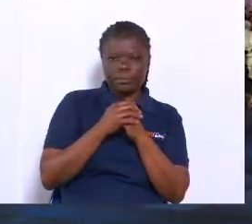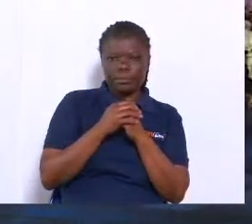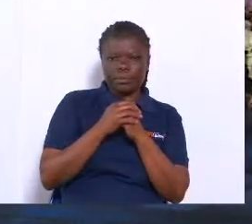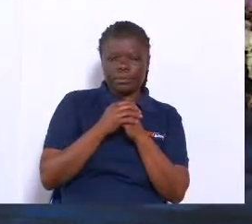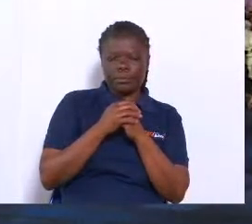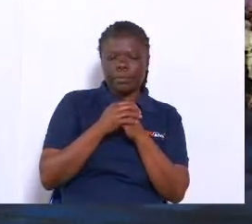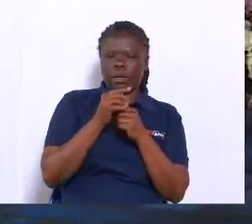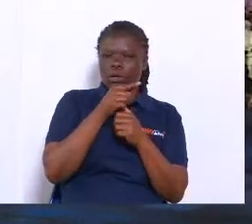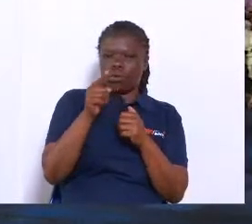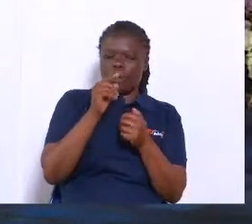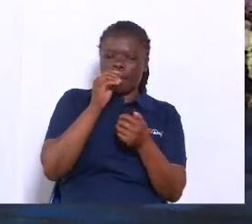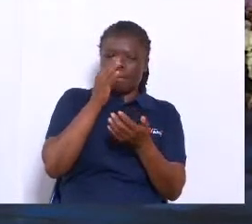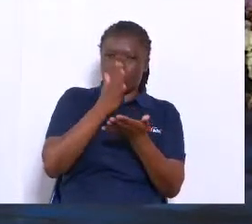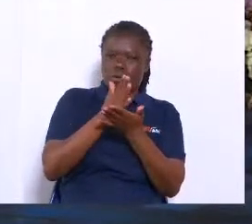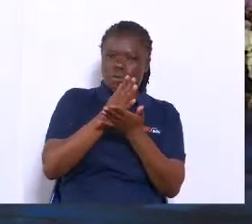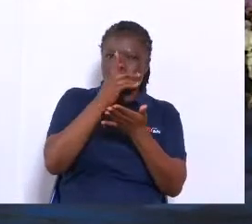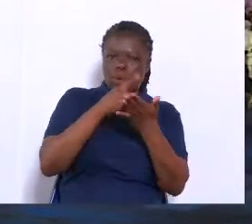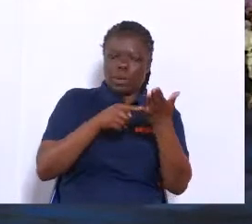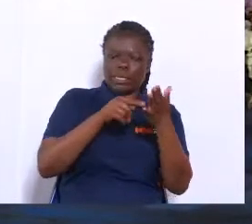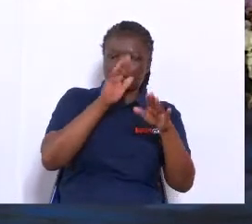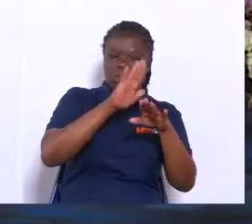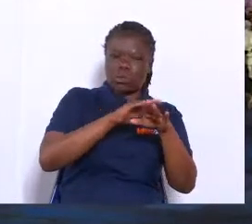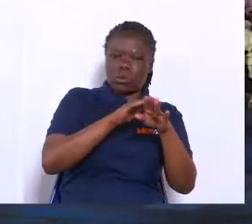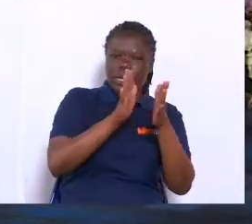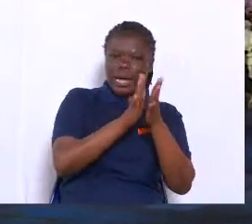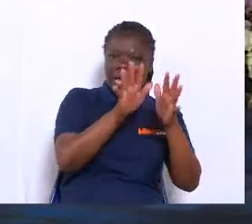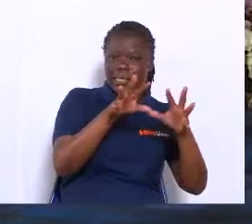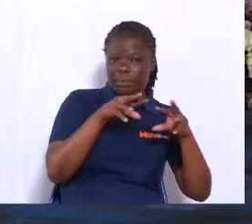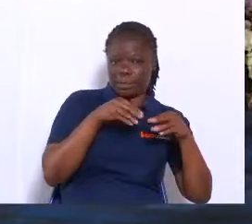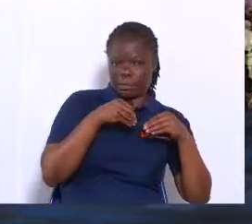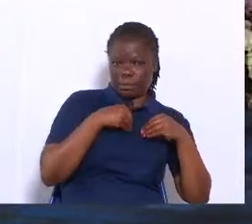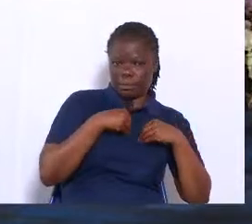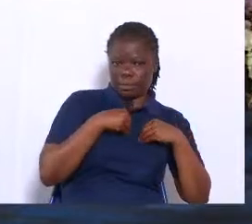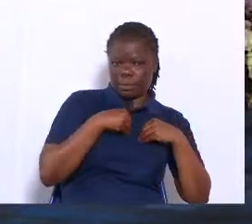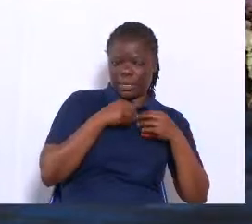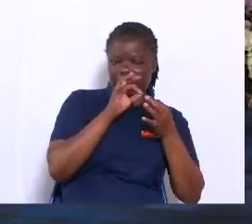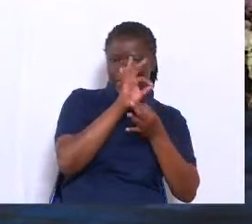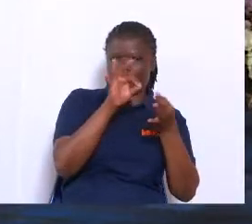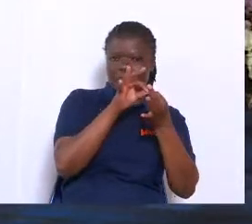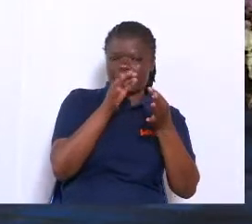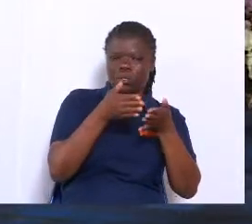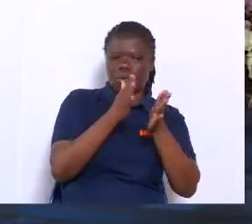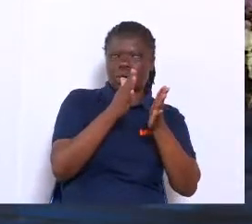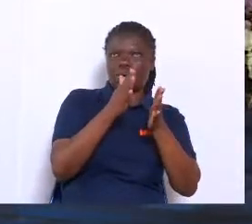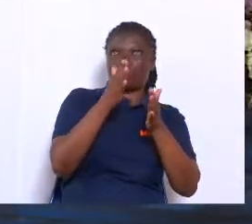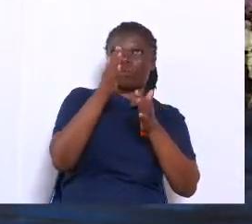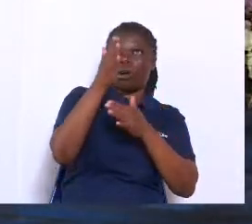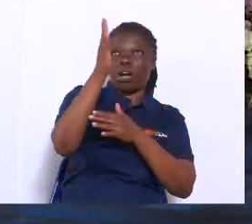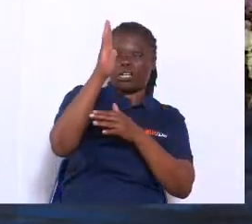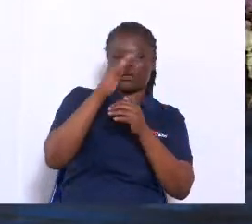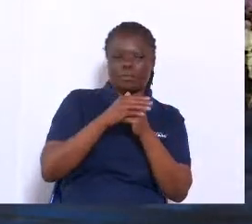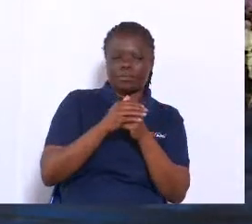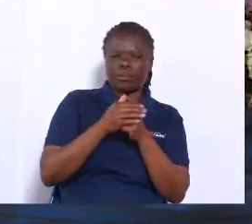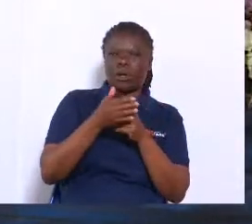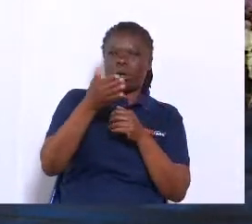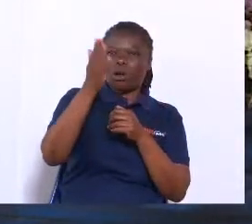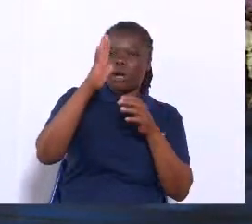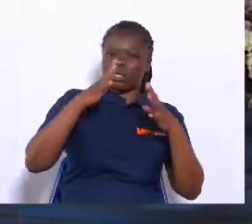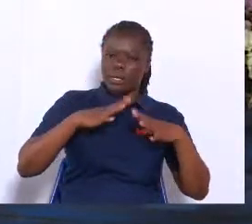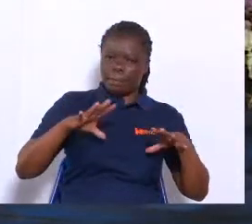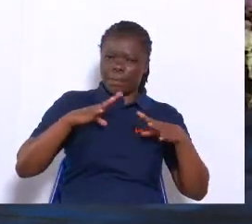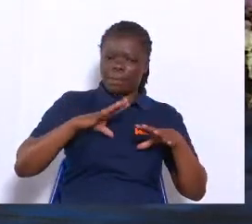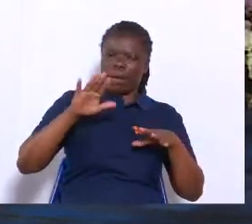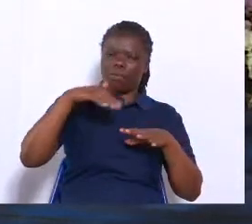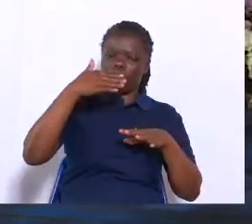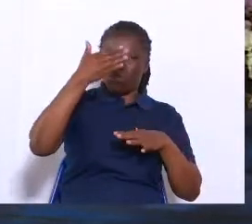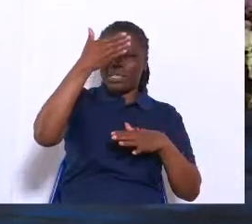that you may prove what is good and acceptable and fear and the perfect will of God. God's people have always